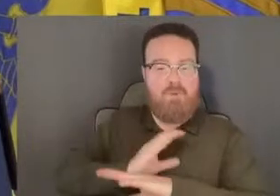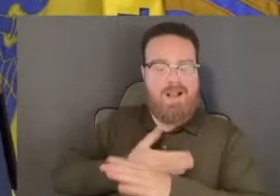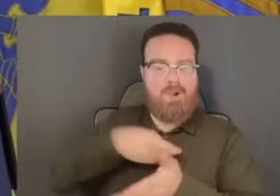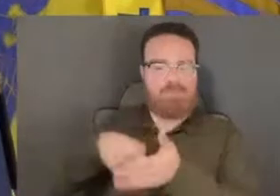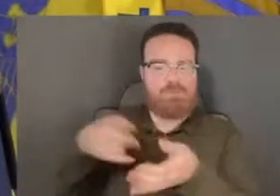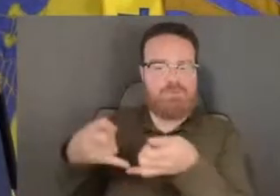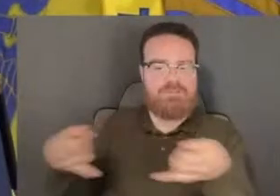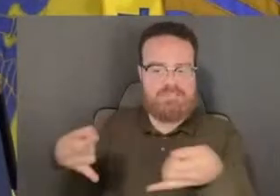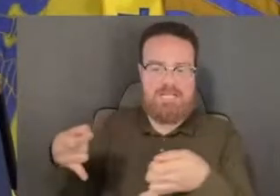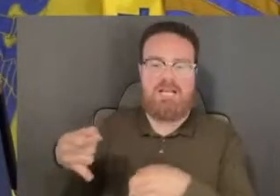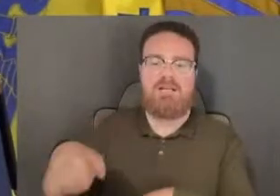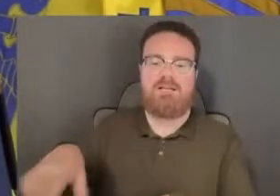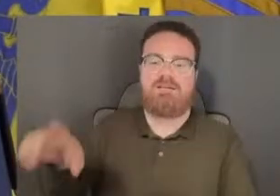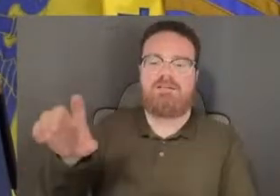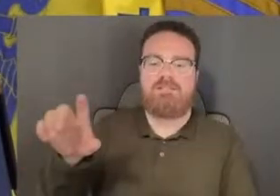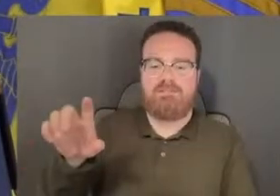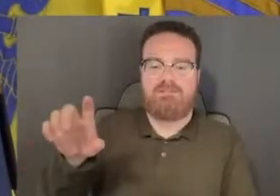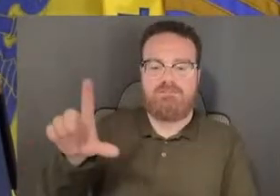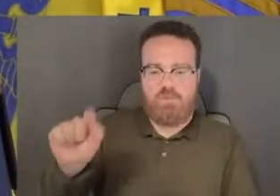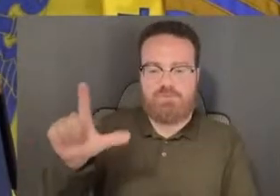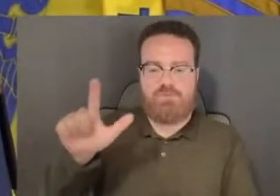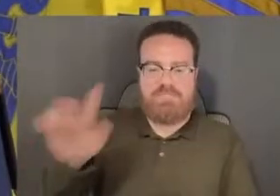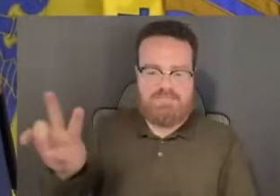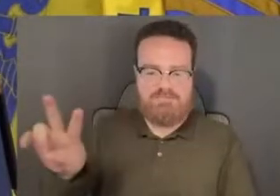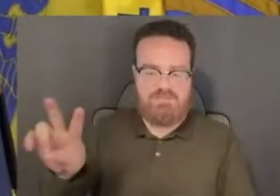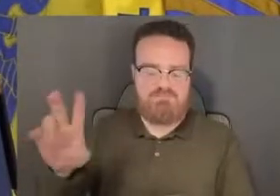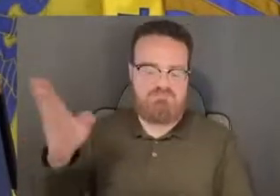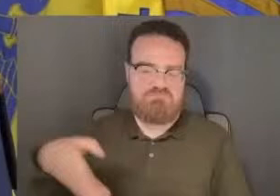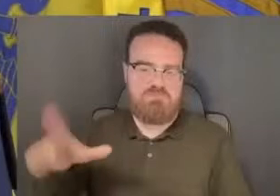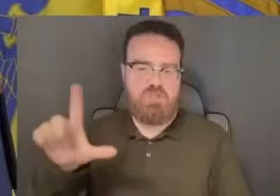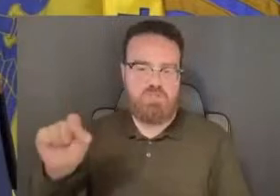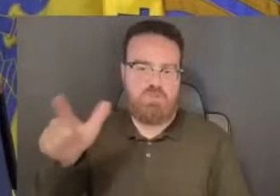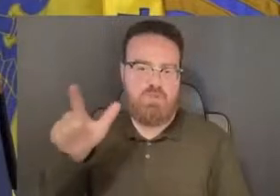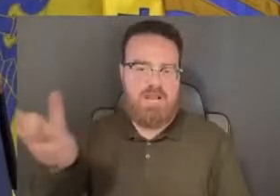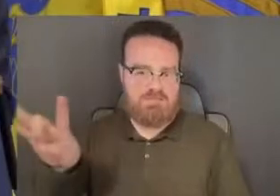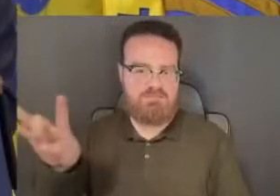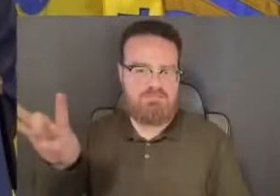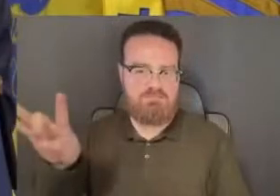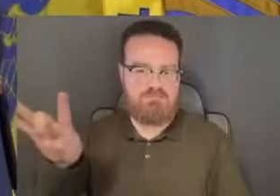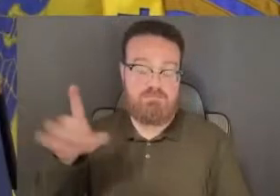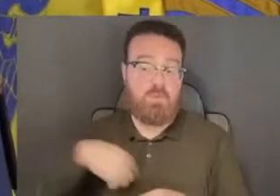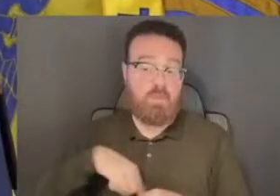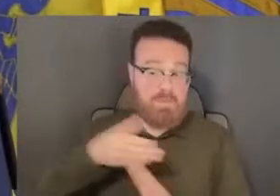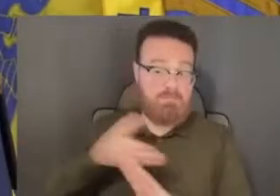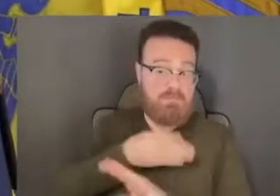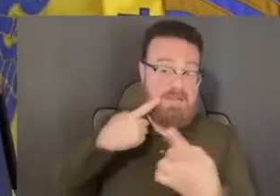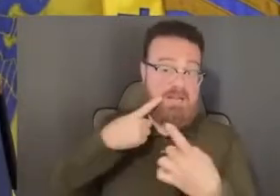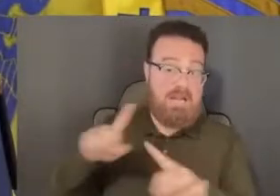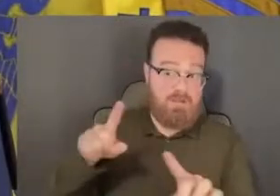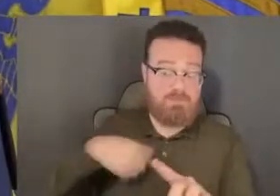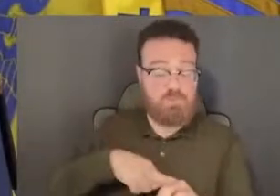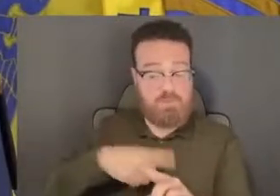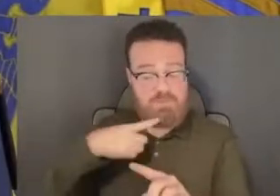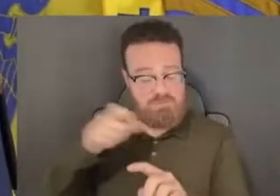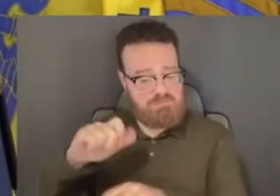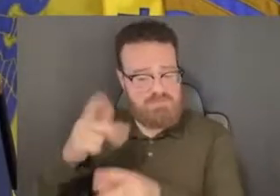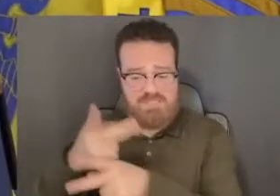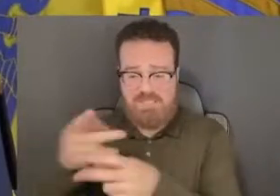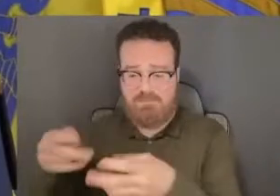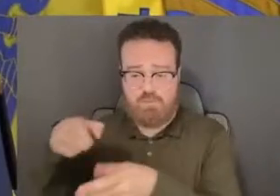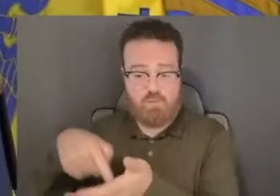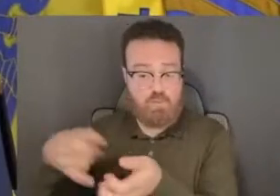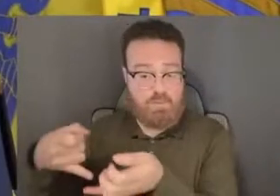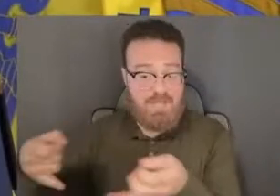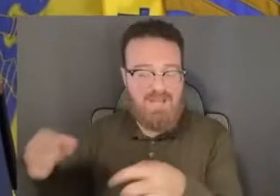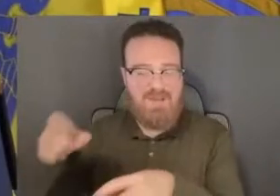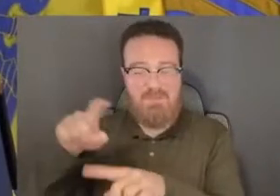deadline previously announced. These steps that we are taking means that the FDA is effectively